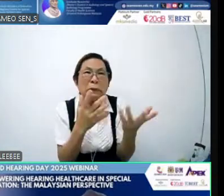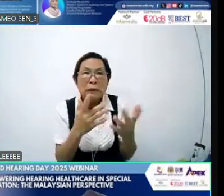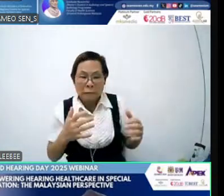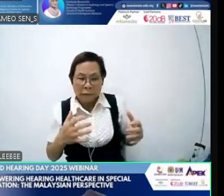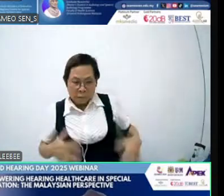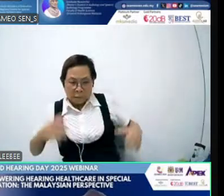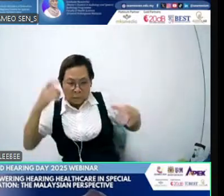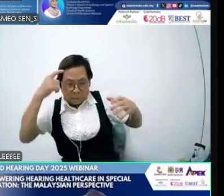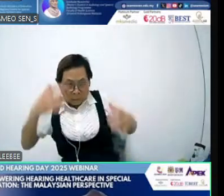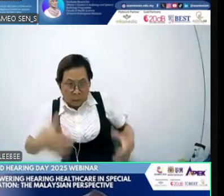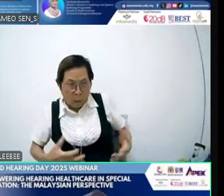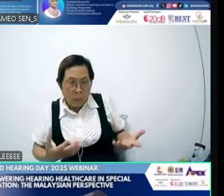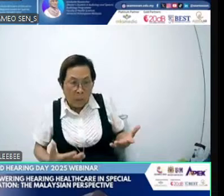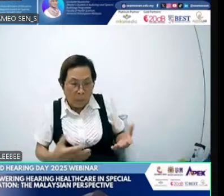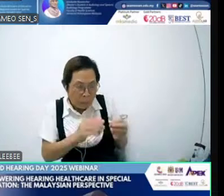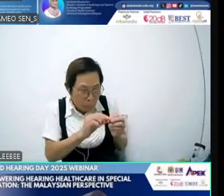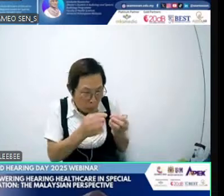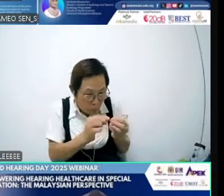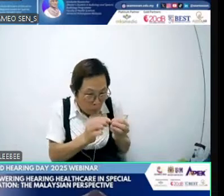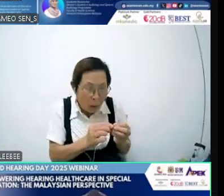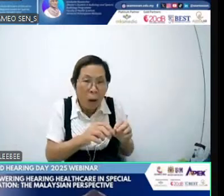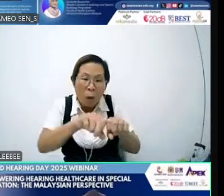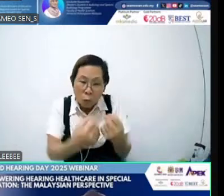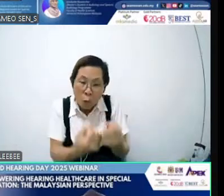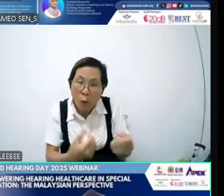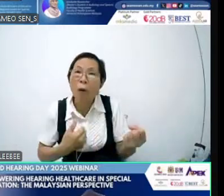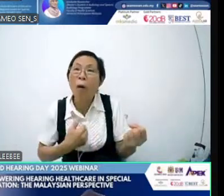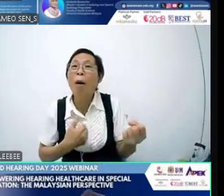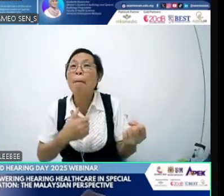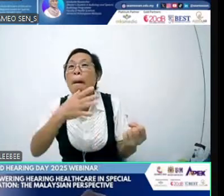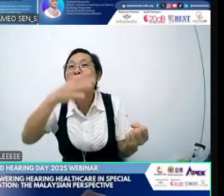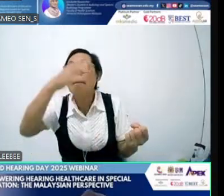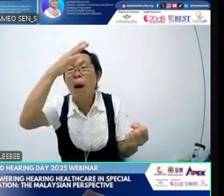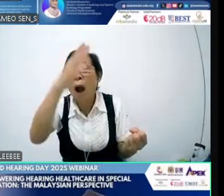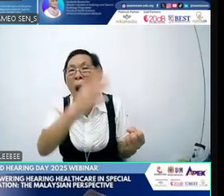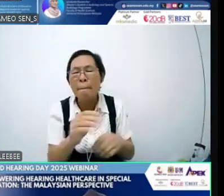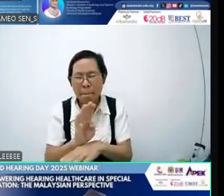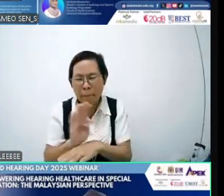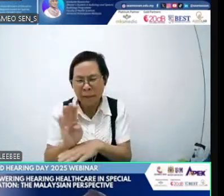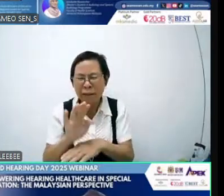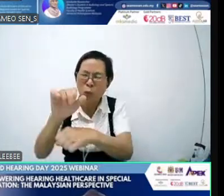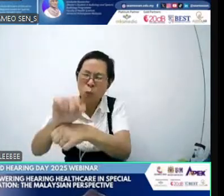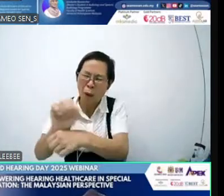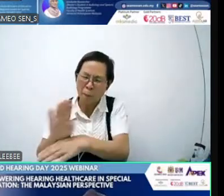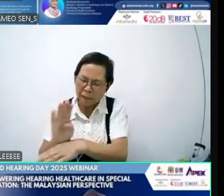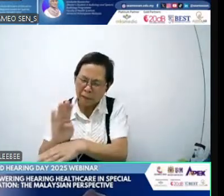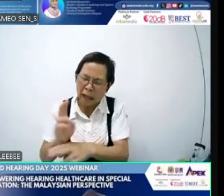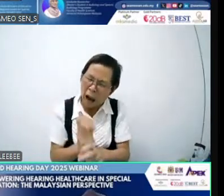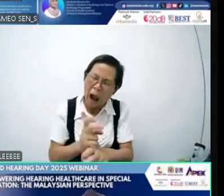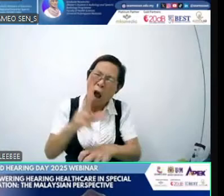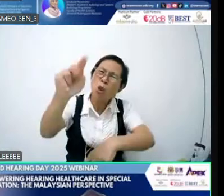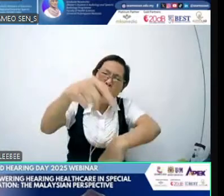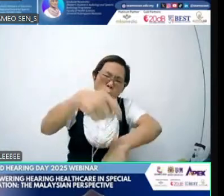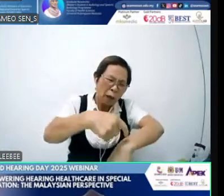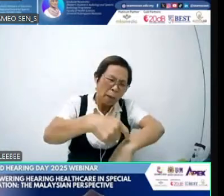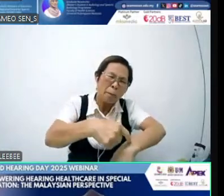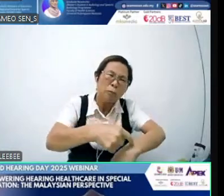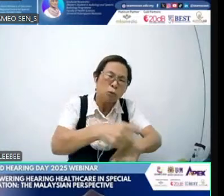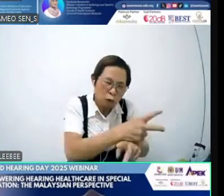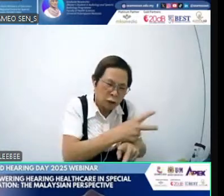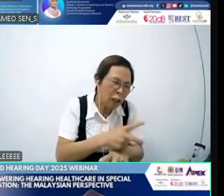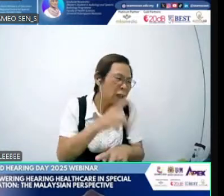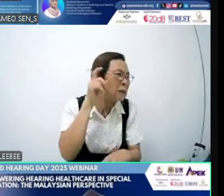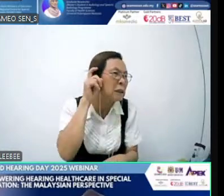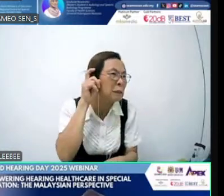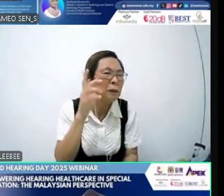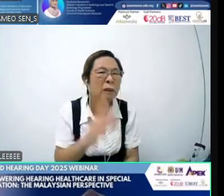worry too much that they might handle the device incorrectly. Their busy schedules make it hard for them to prioritize hearing aid care.